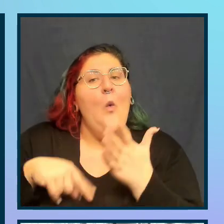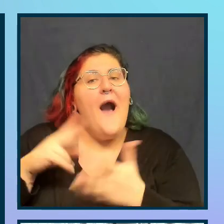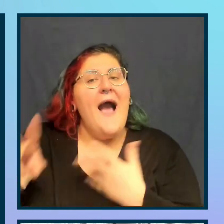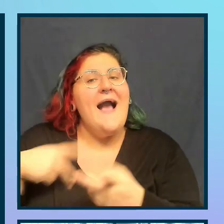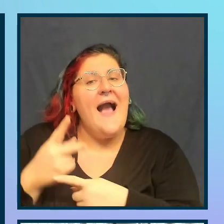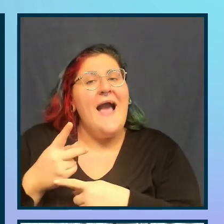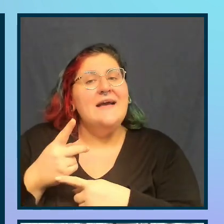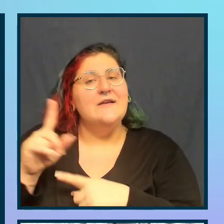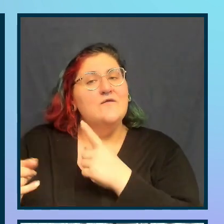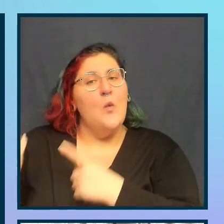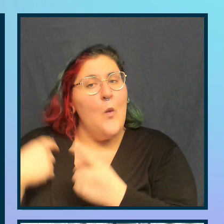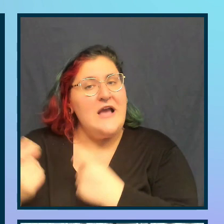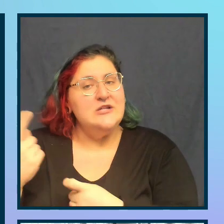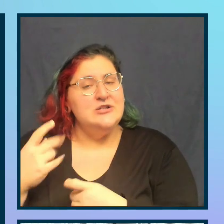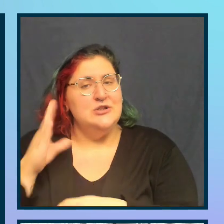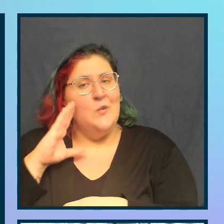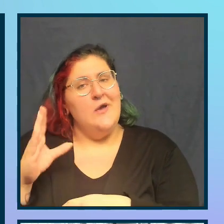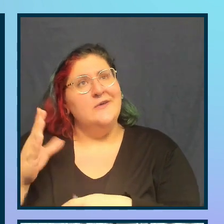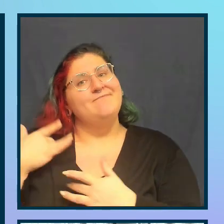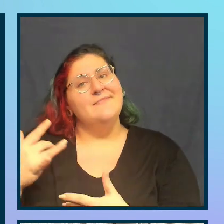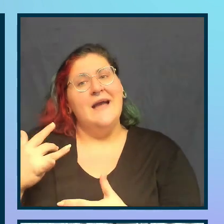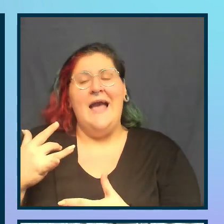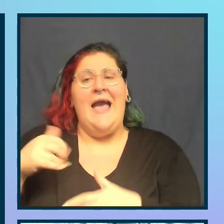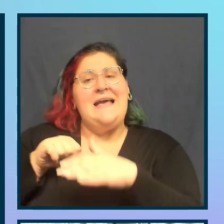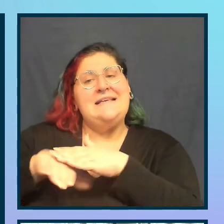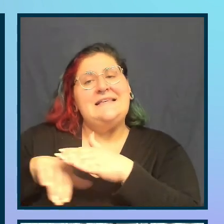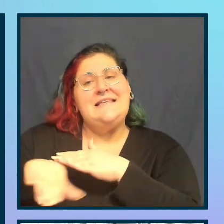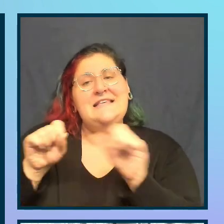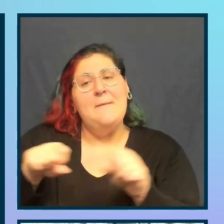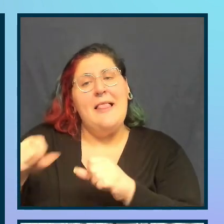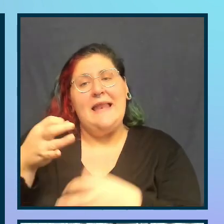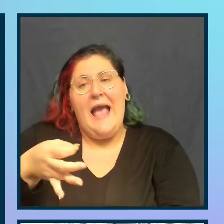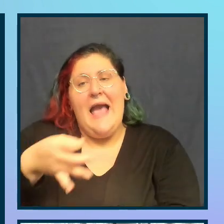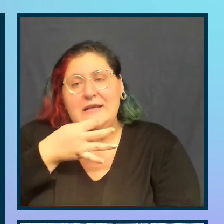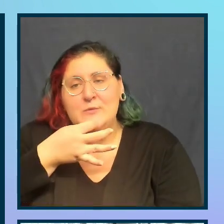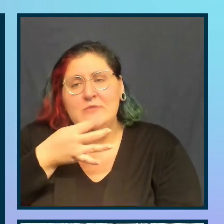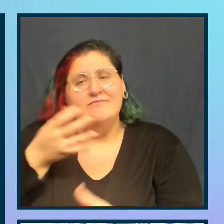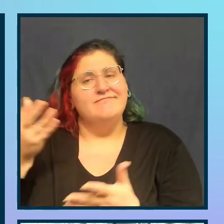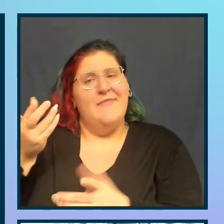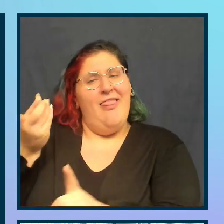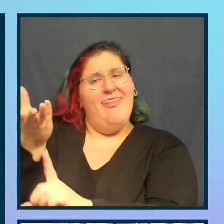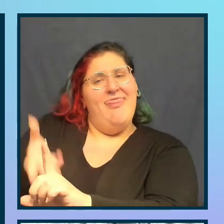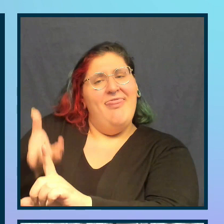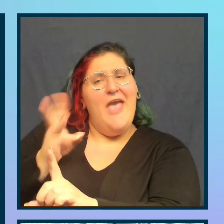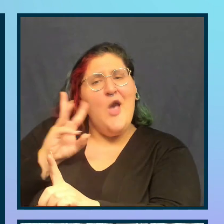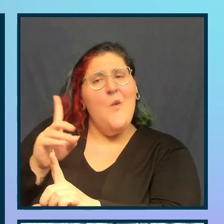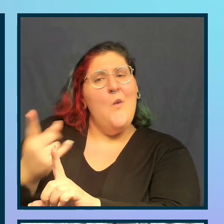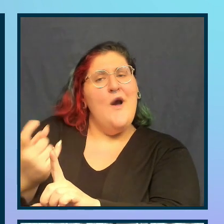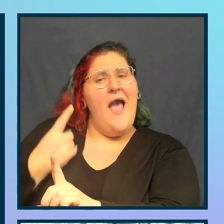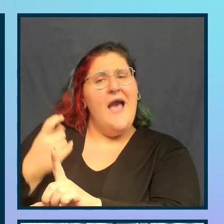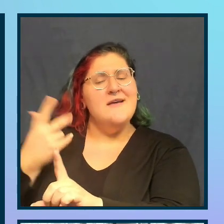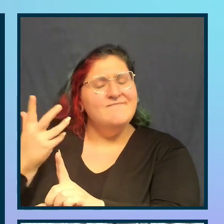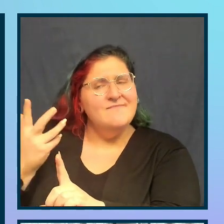page. So as you're developing, as you're working through these tools, you gain knowledge of how to do these things correctly by using